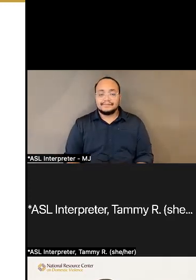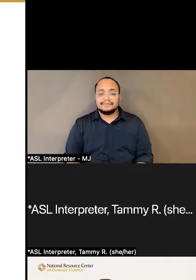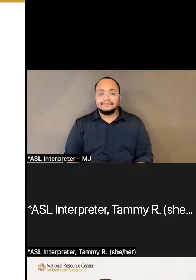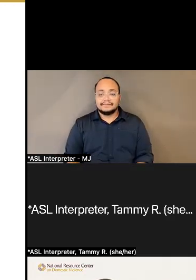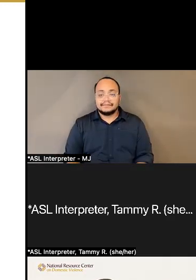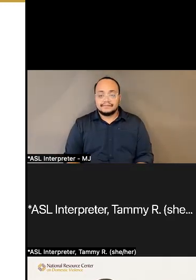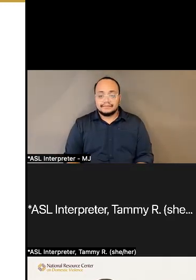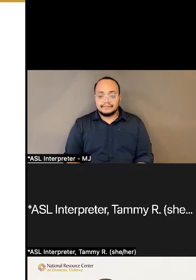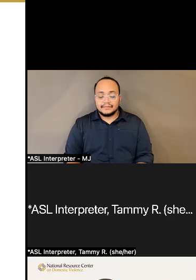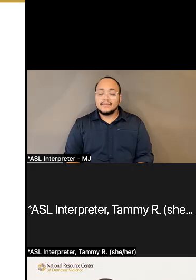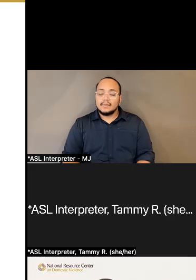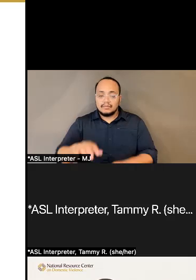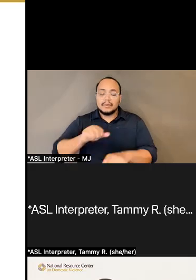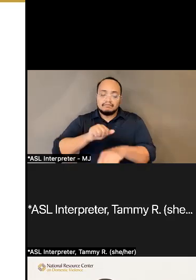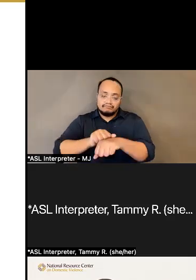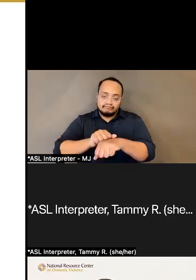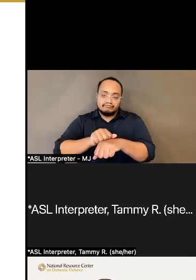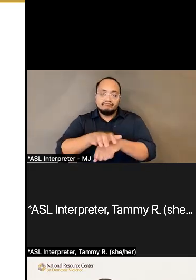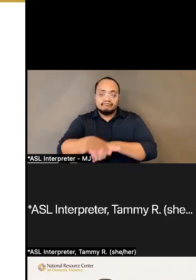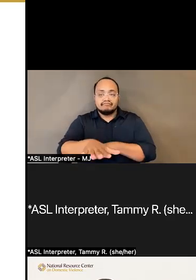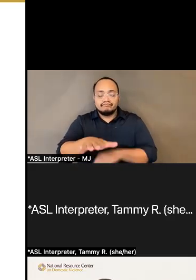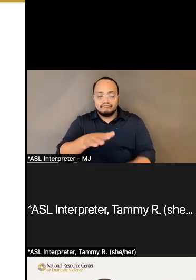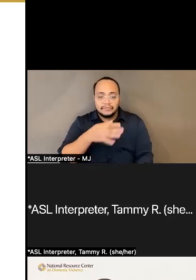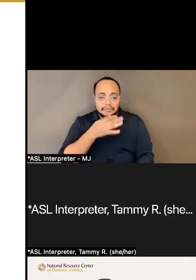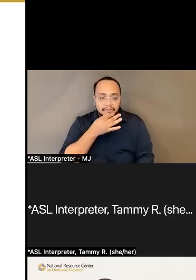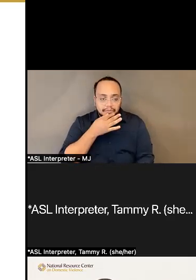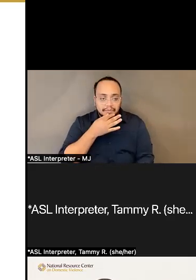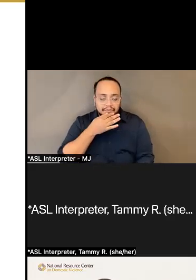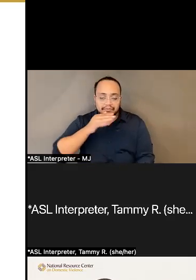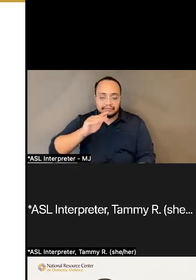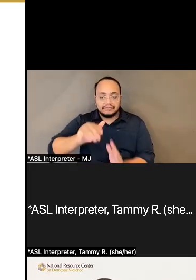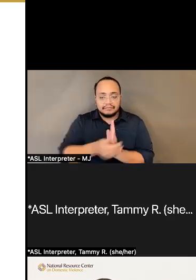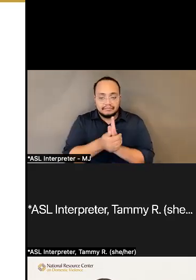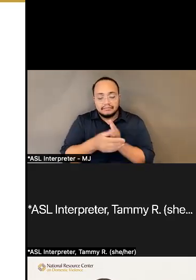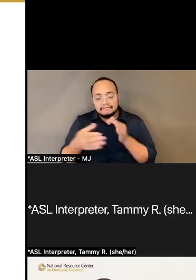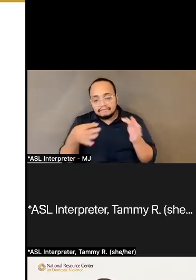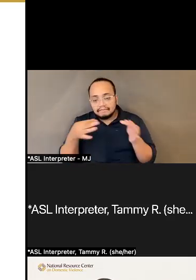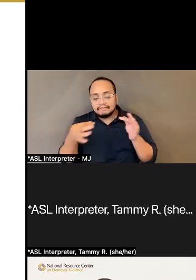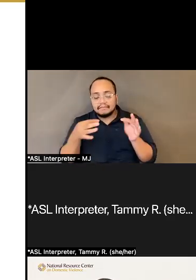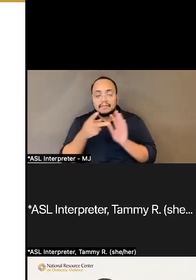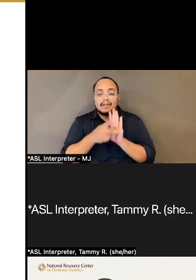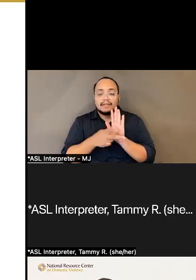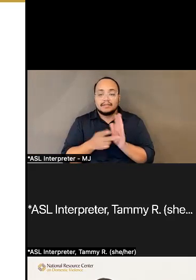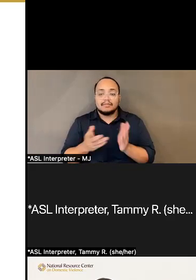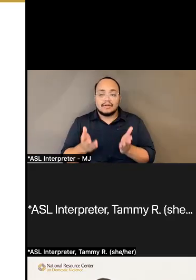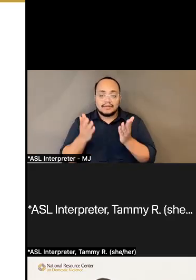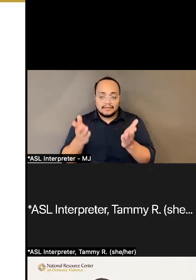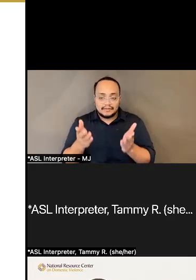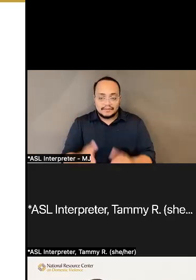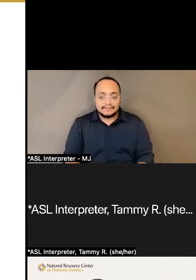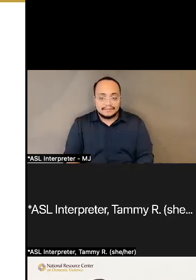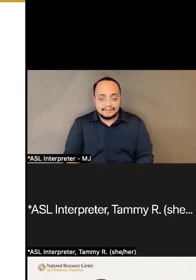And again, you'll receive the information that talks about the policy recommendations I am getting ready to